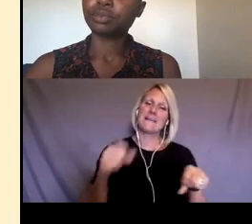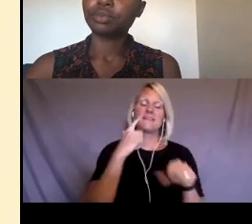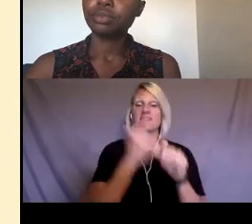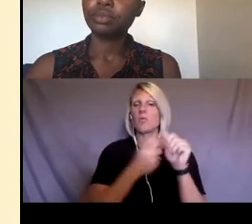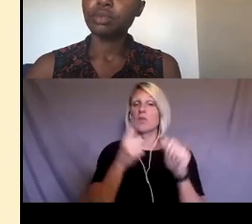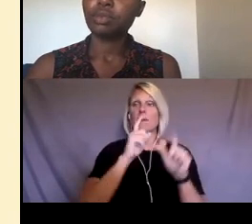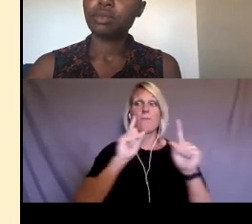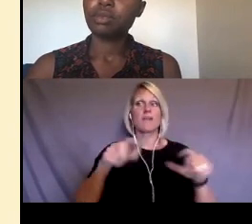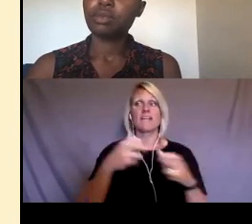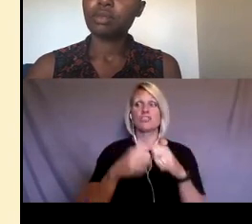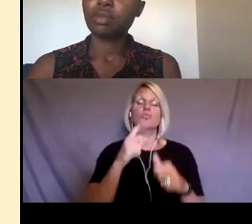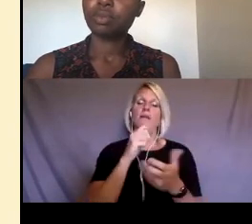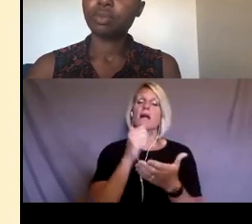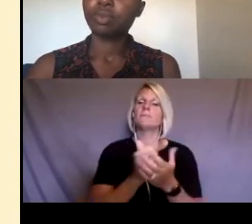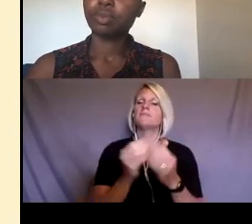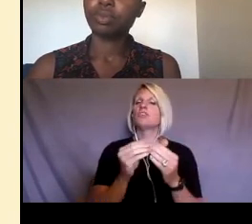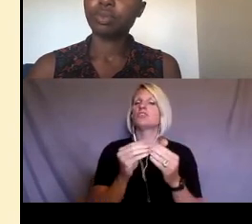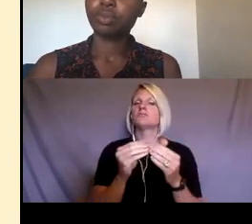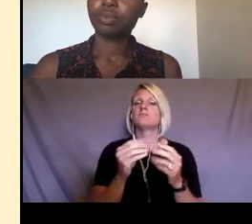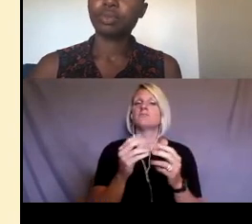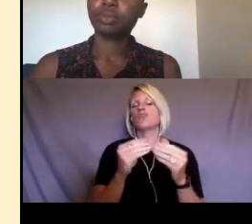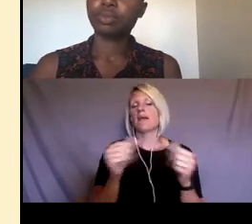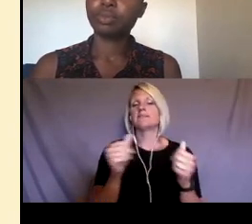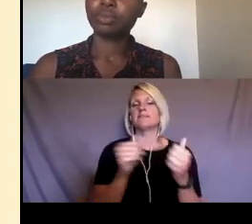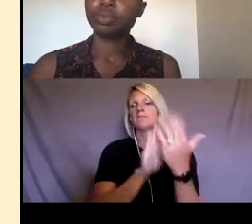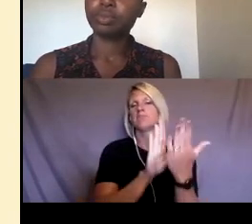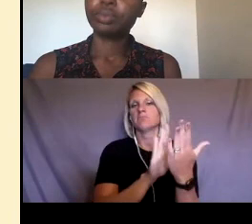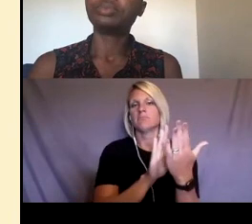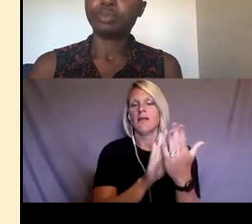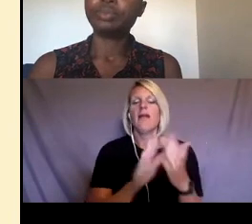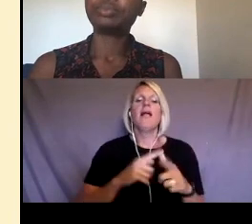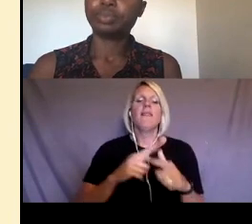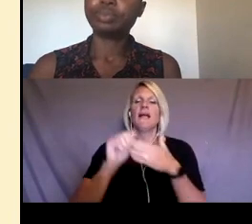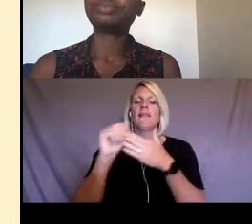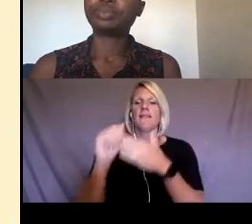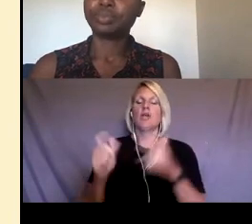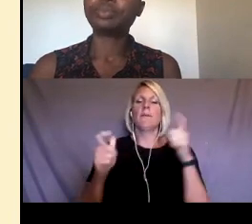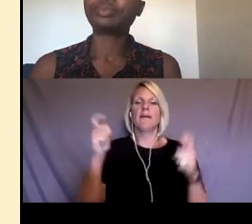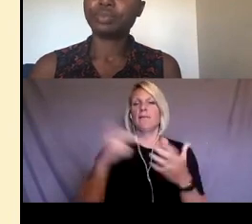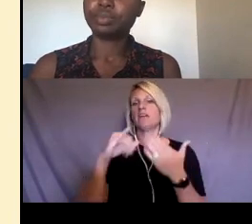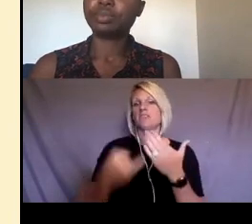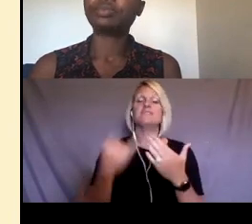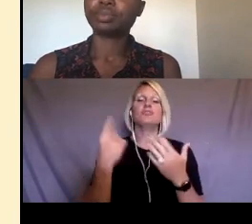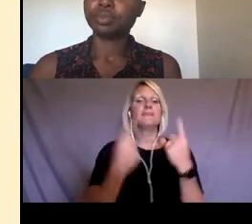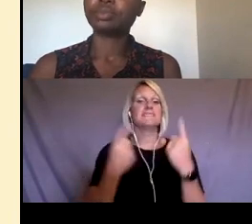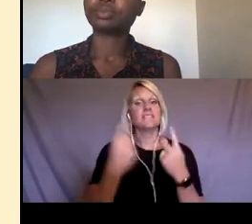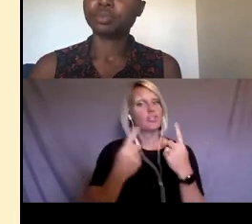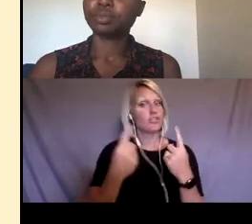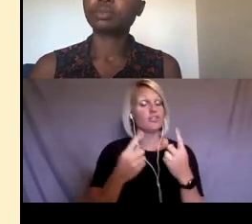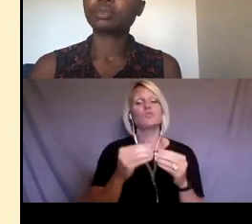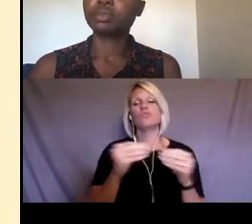them get addressed, and then can in the future lead to these bigger projects being considered to solve some of the issues in a systematic